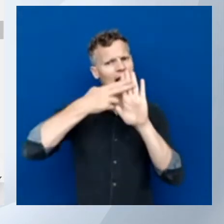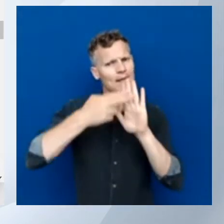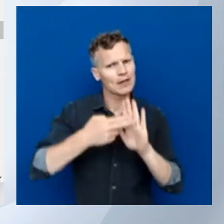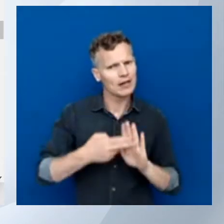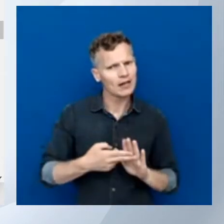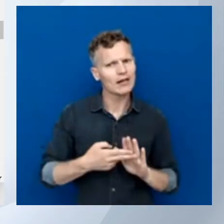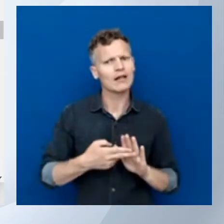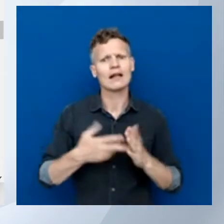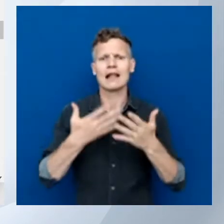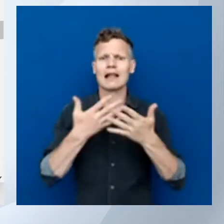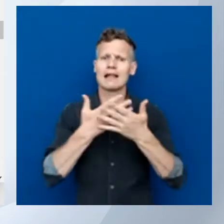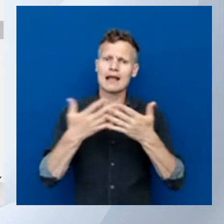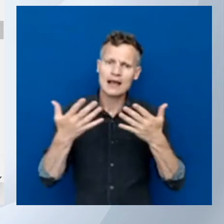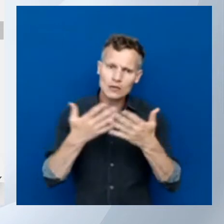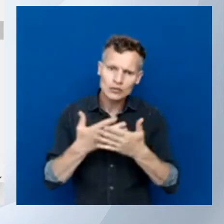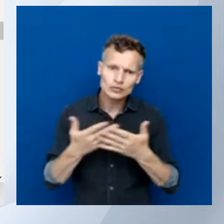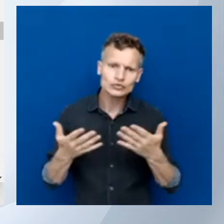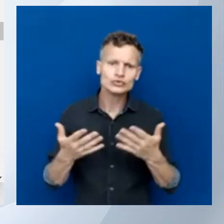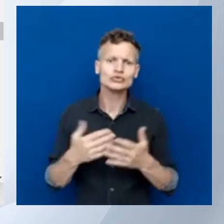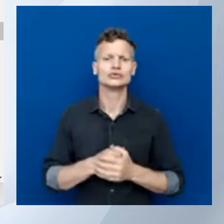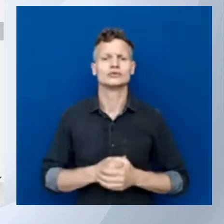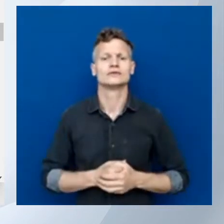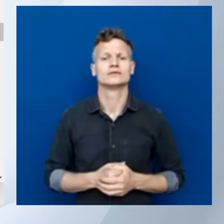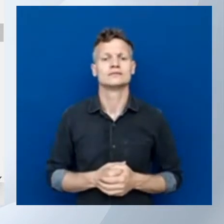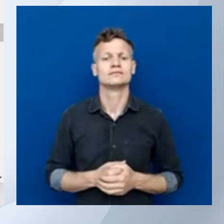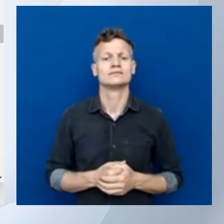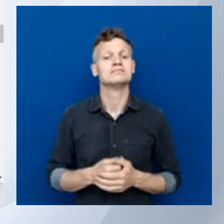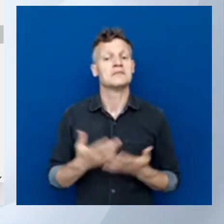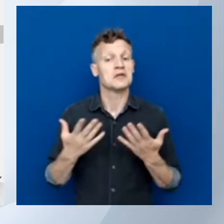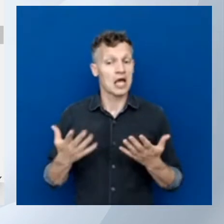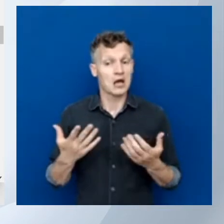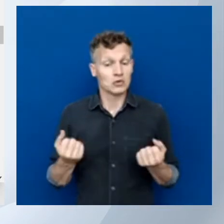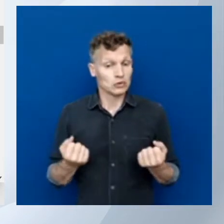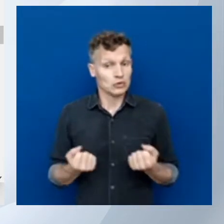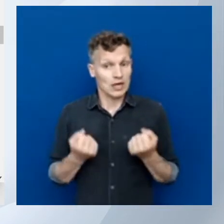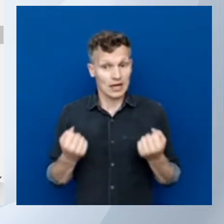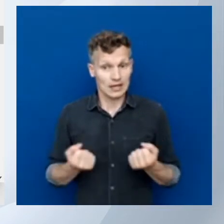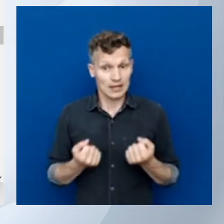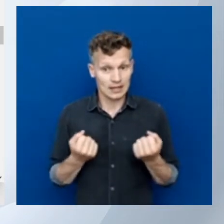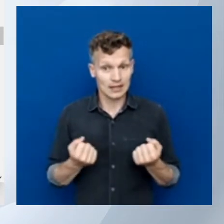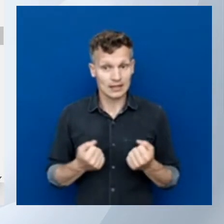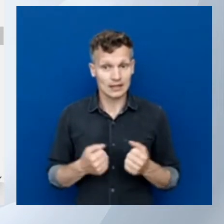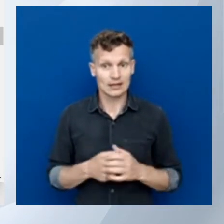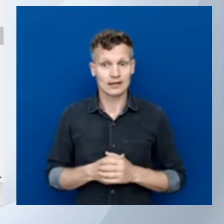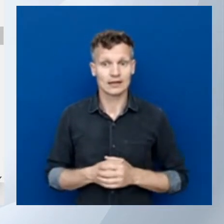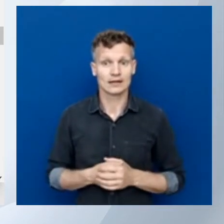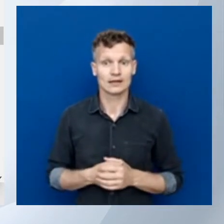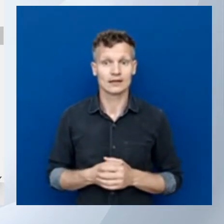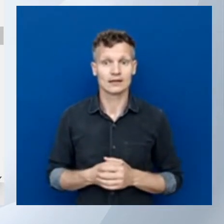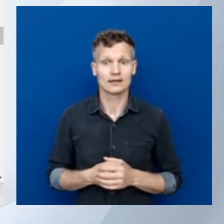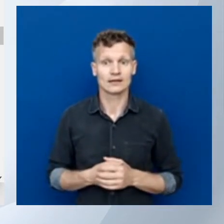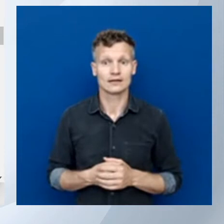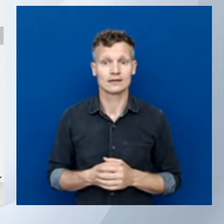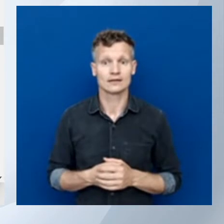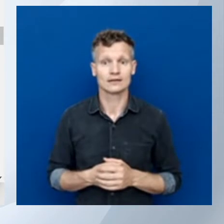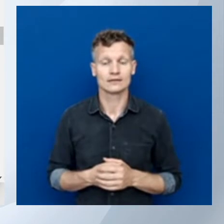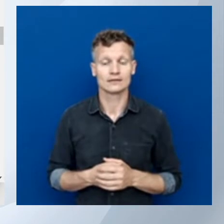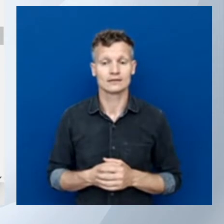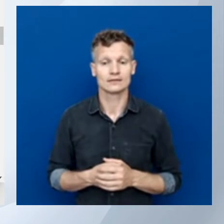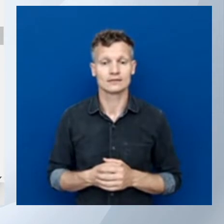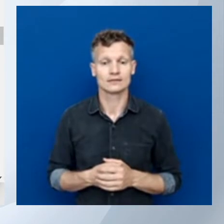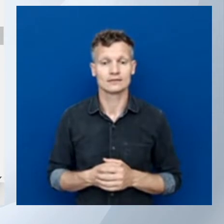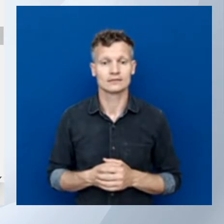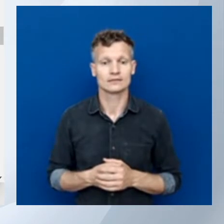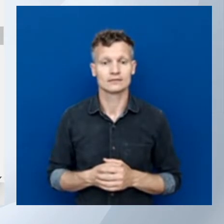here we do the training with the use of the tokenized data, the defined batch